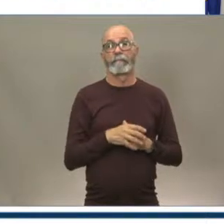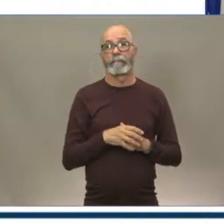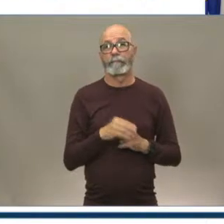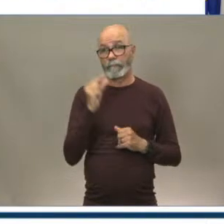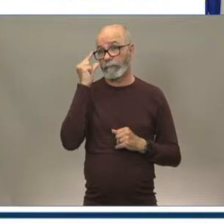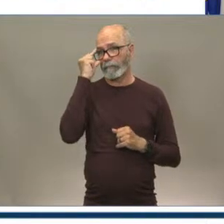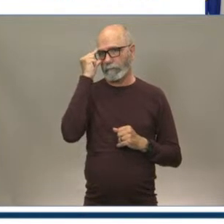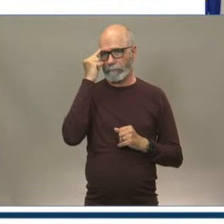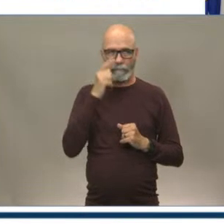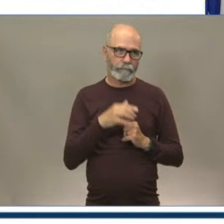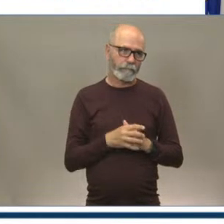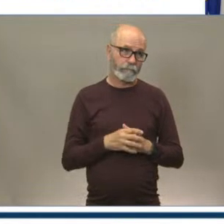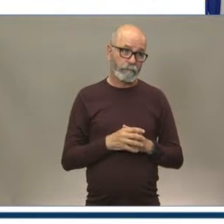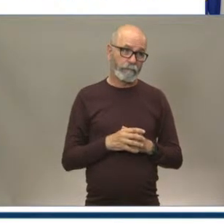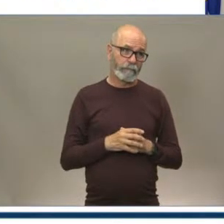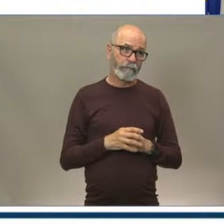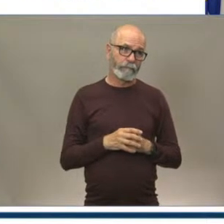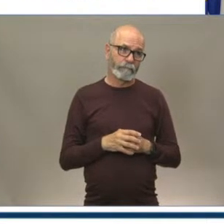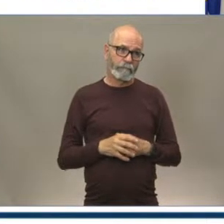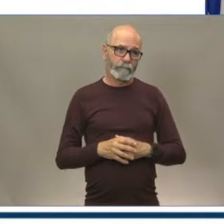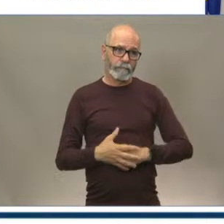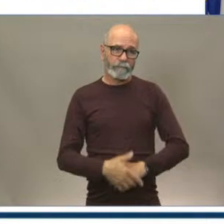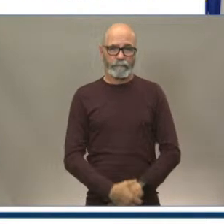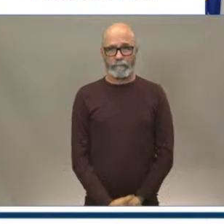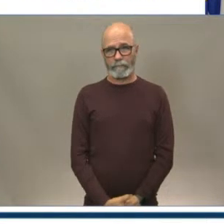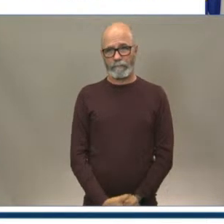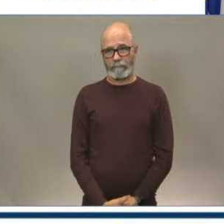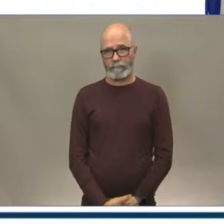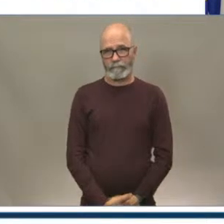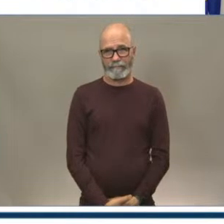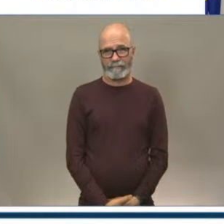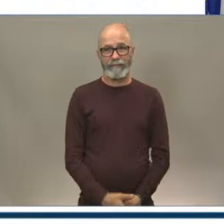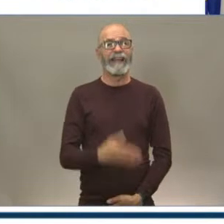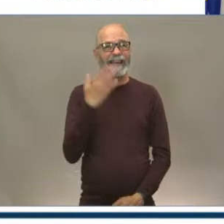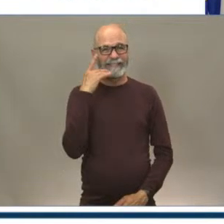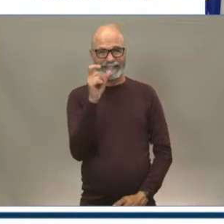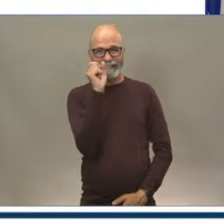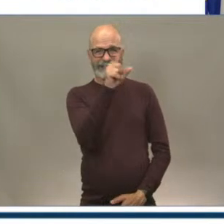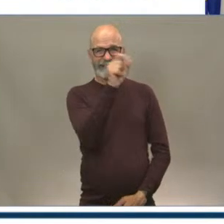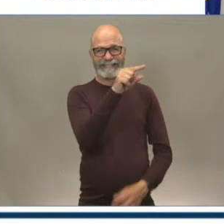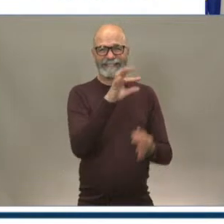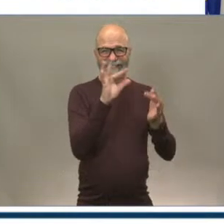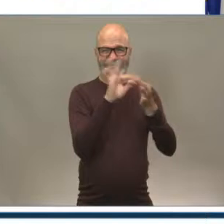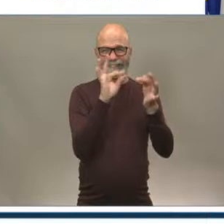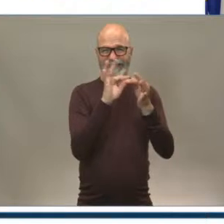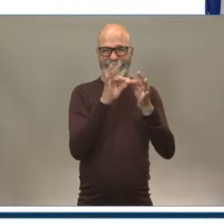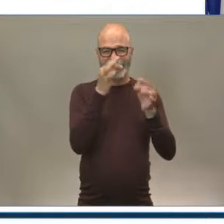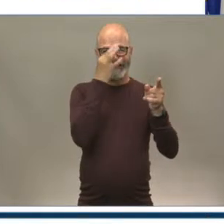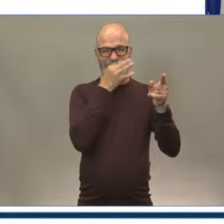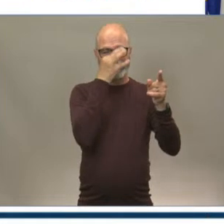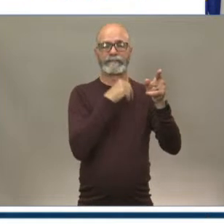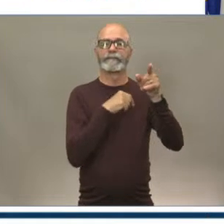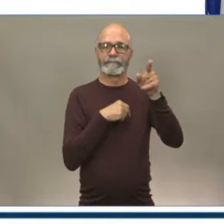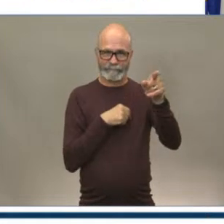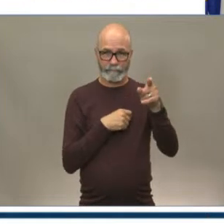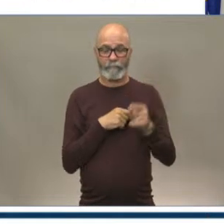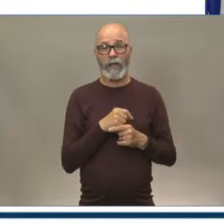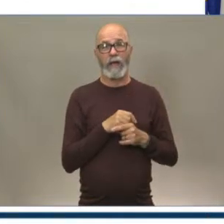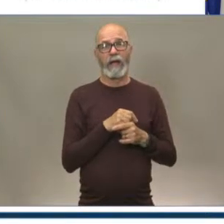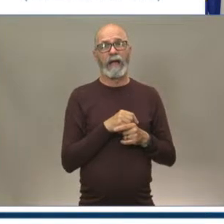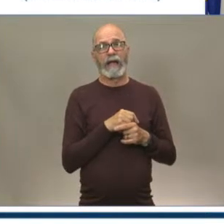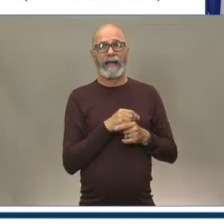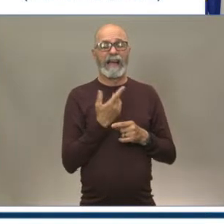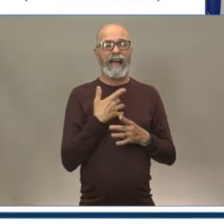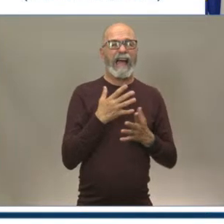Thank you very much. I just wanted to follow up with Shayna's question. I guess, we're seeing these numbers, I hate to say trending